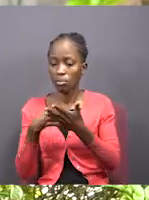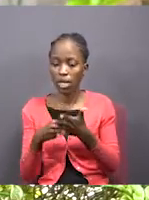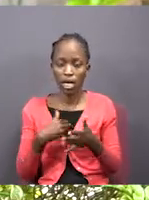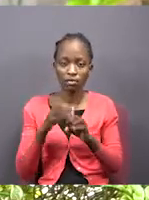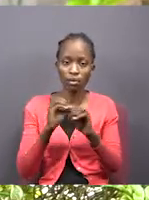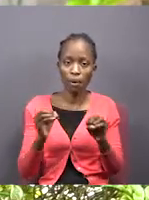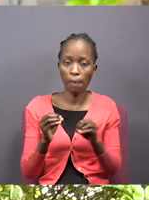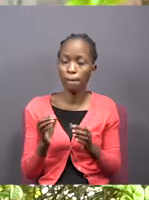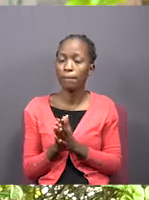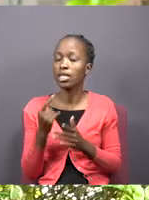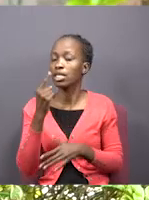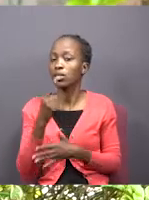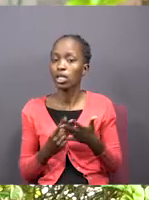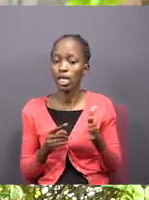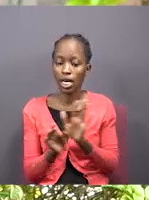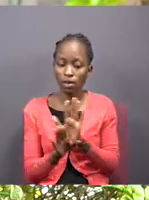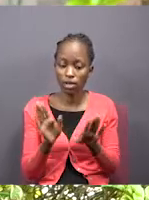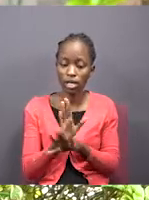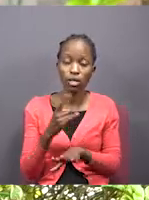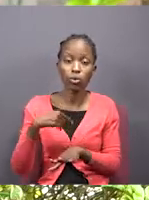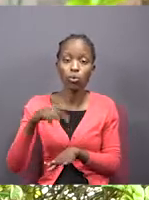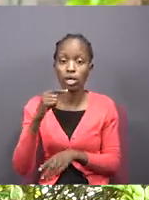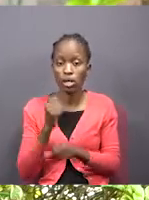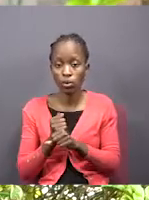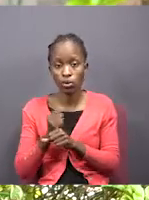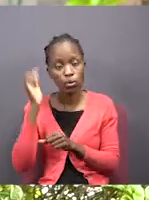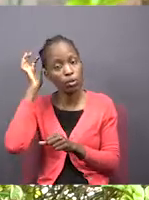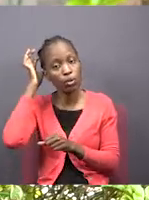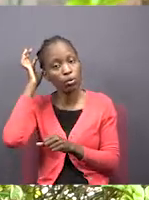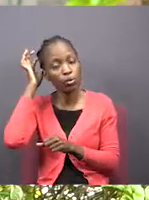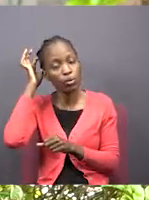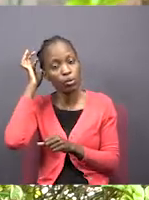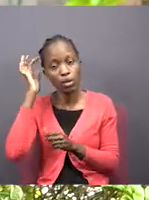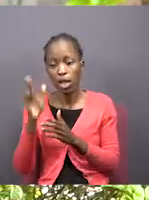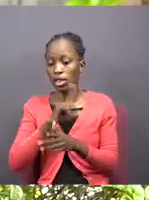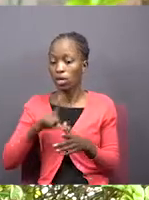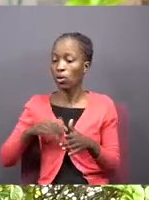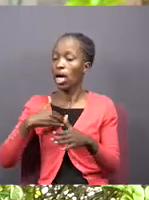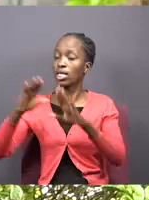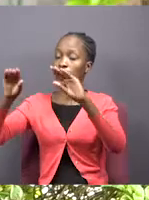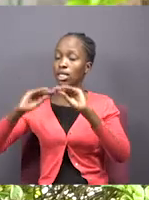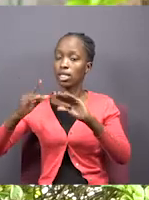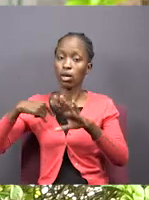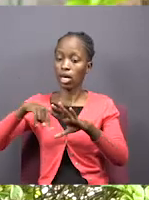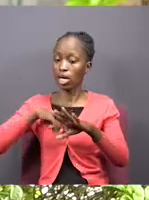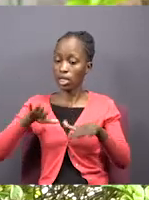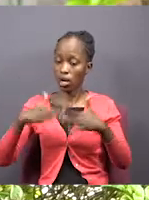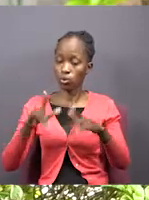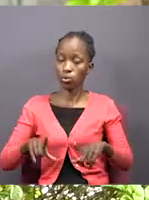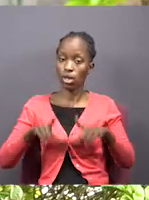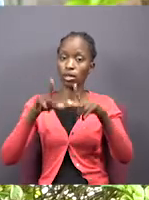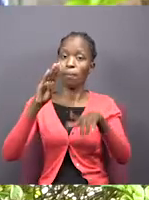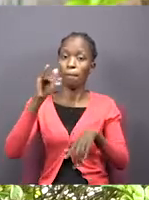businesses. So what am I trying to say? In everything we need, the Lord has taken us to the next level by teaching us to live by faith.